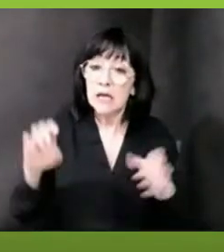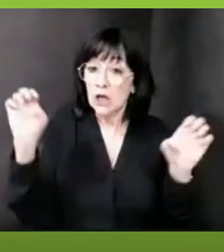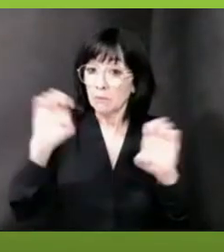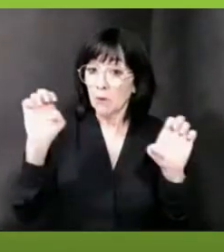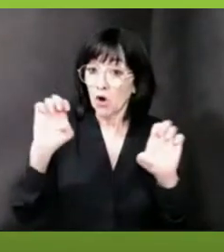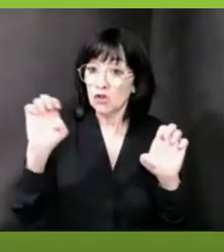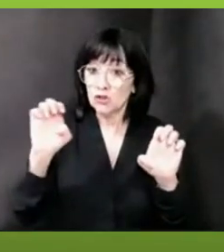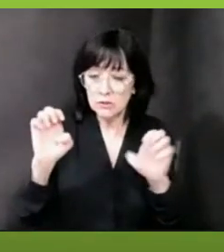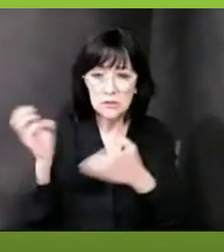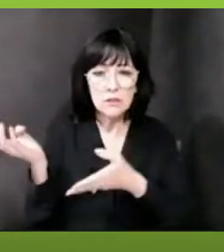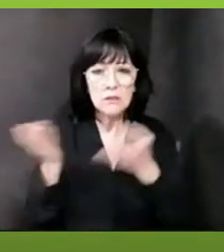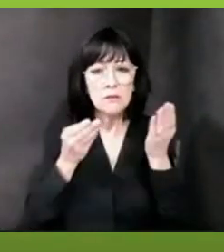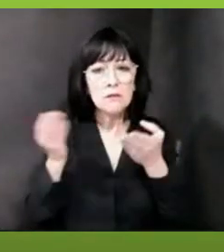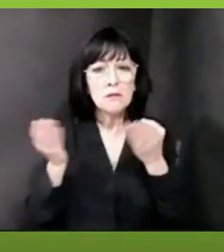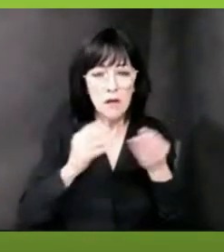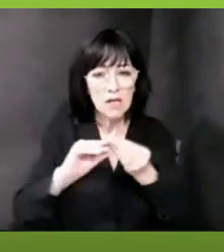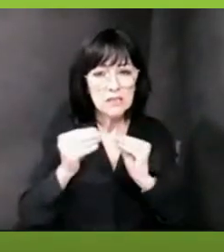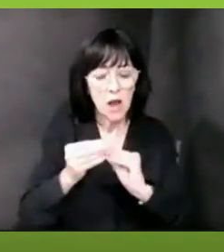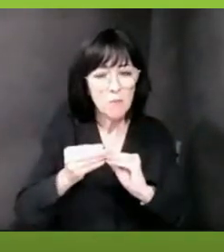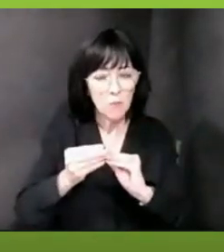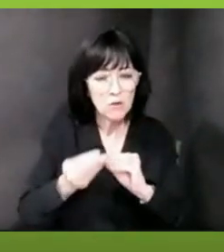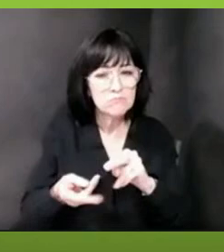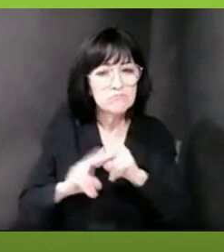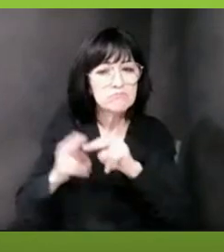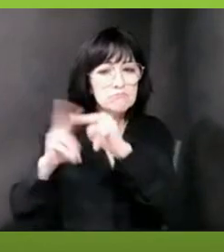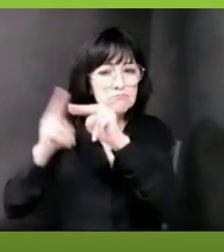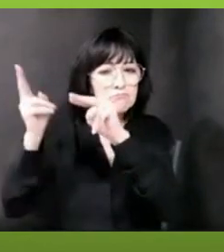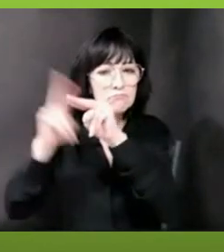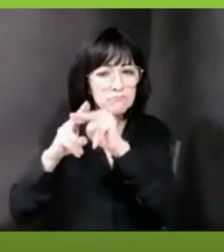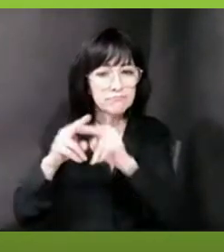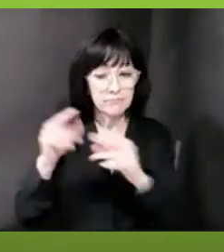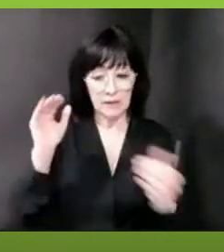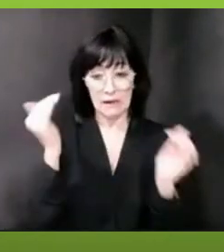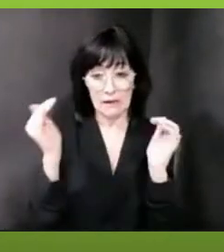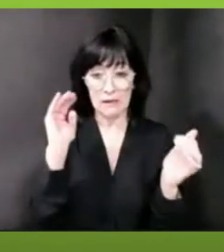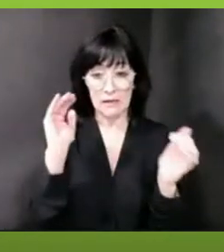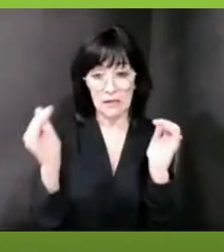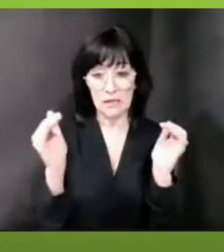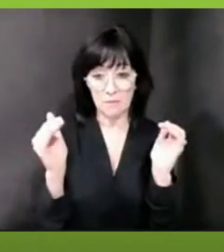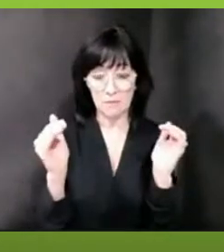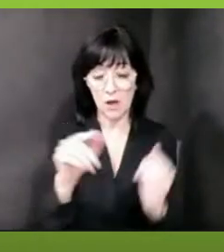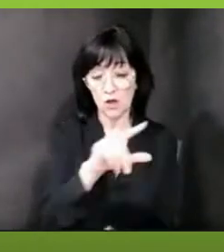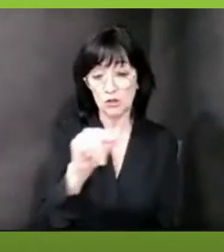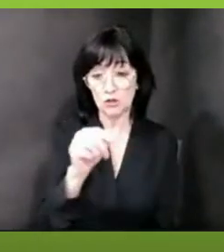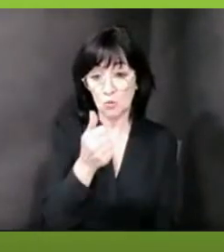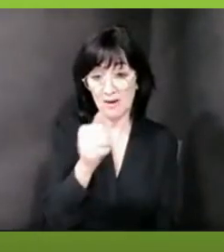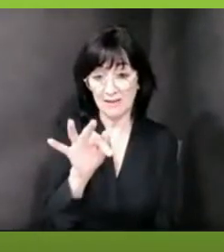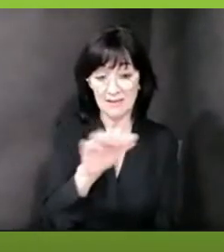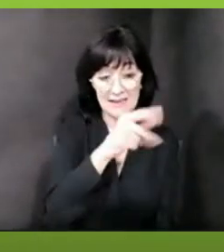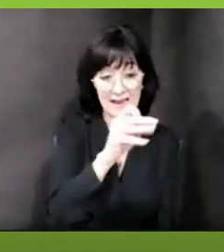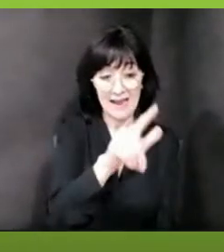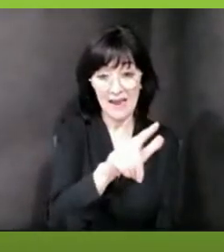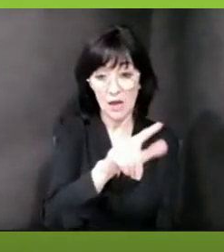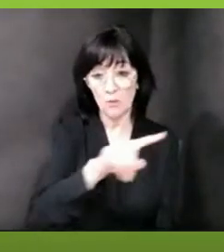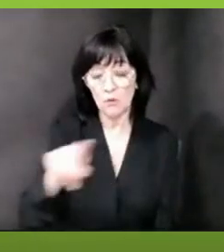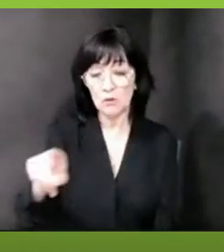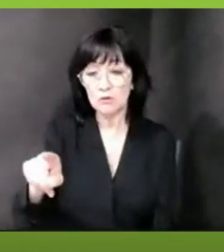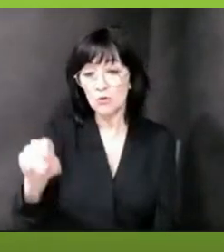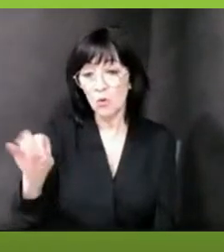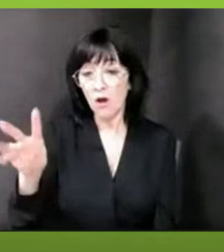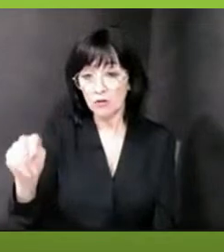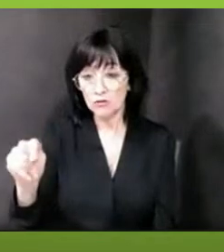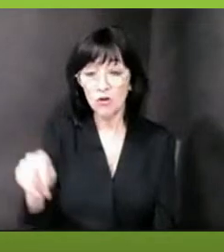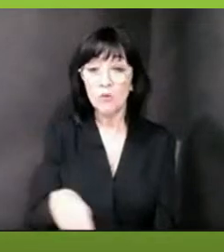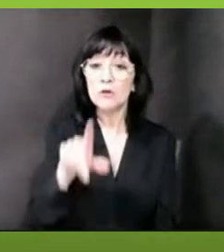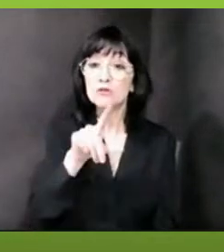looking at kind of rates comparing April to October of 2019 to April to October of 2020. And what we